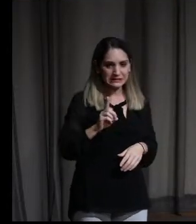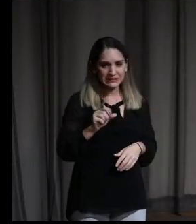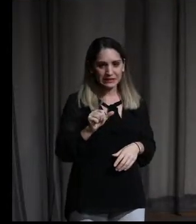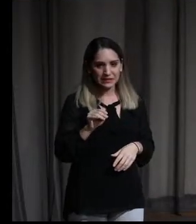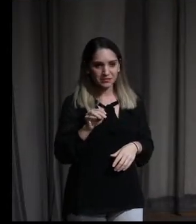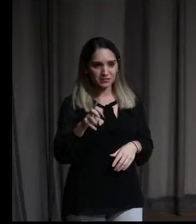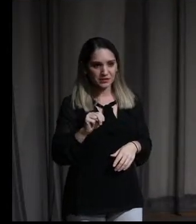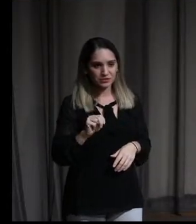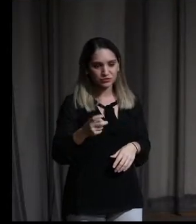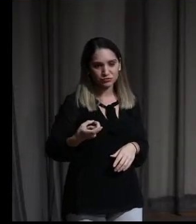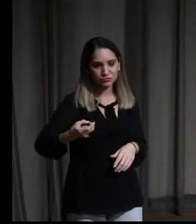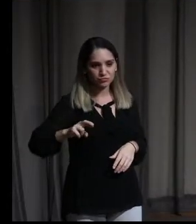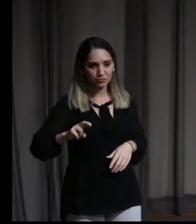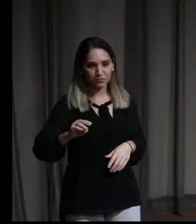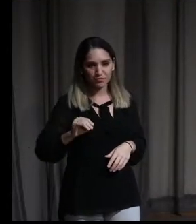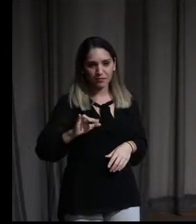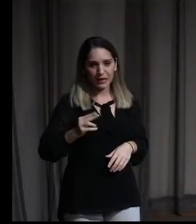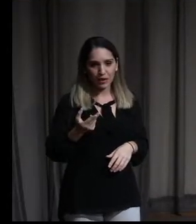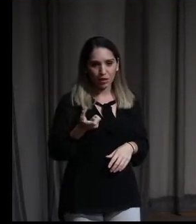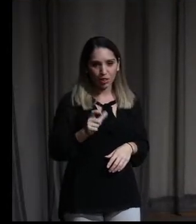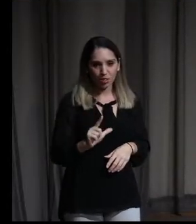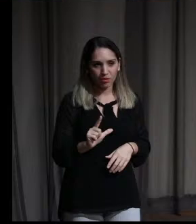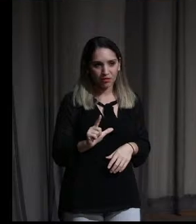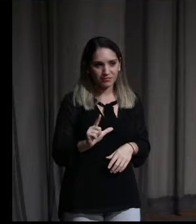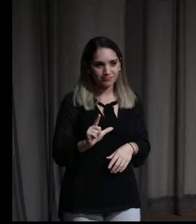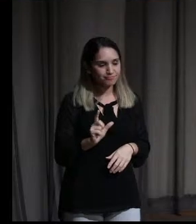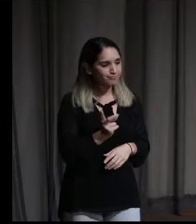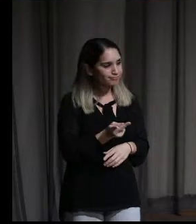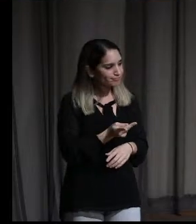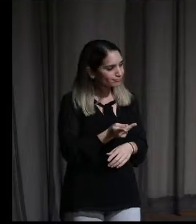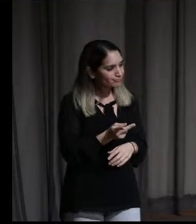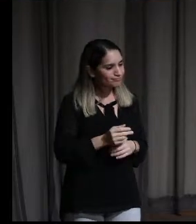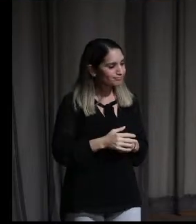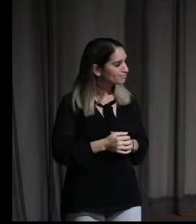Michael Bustamante.